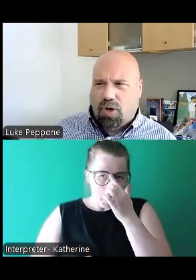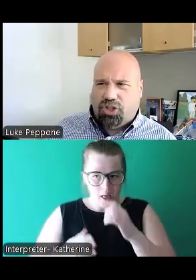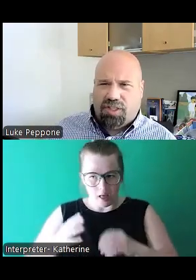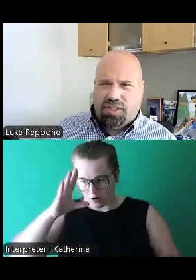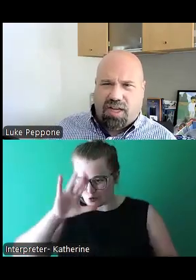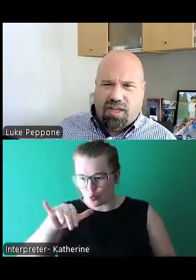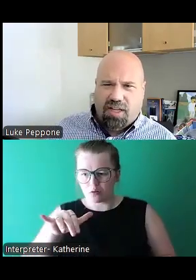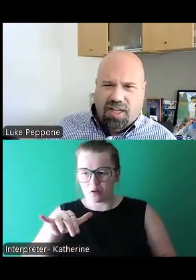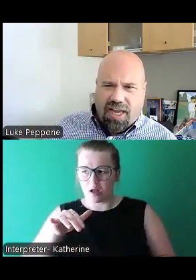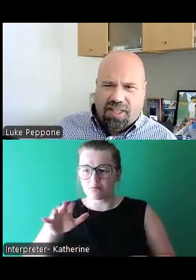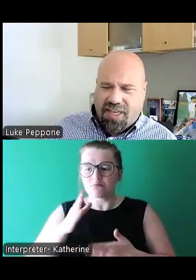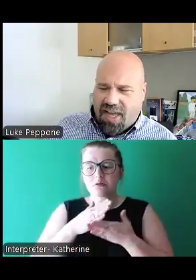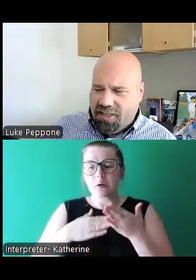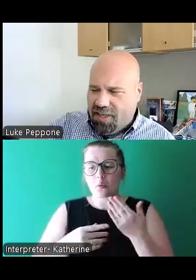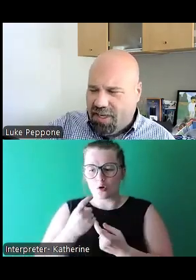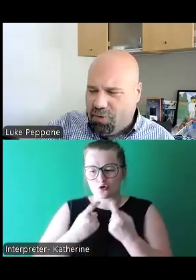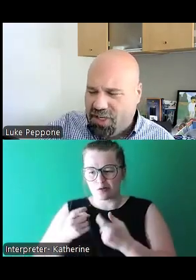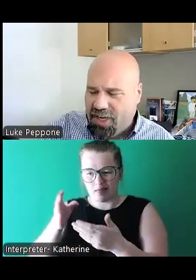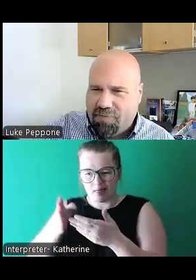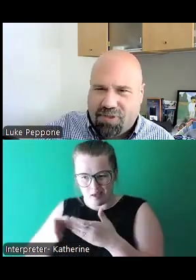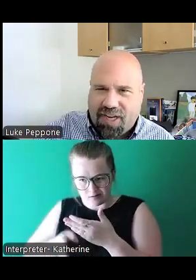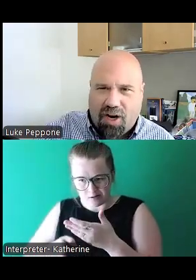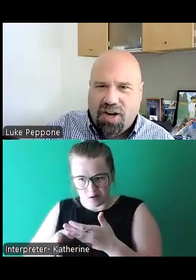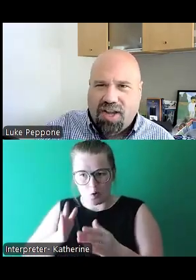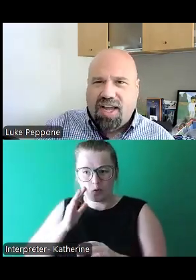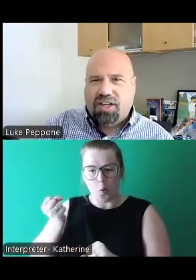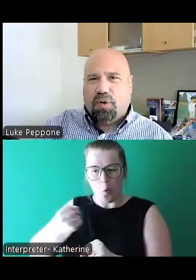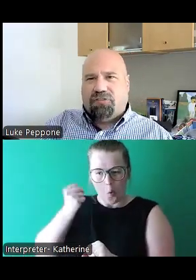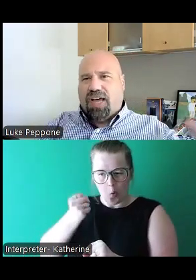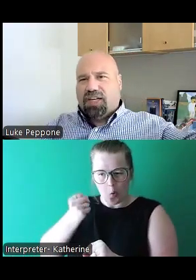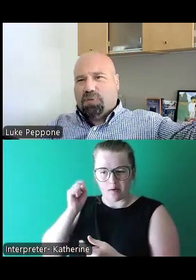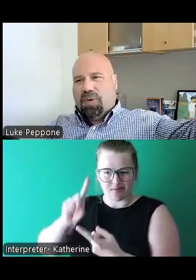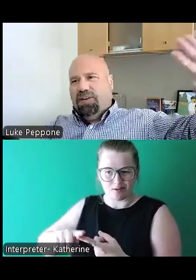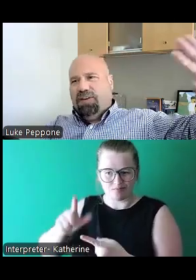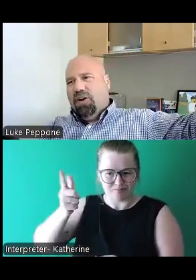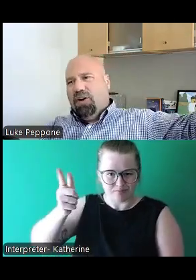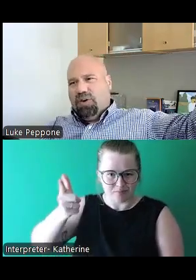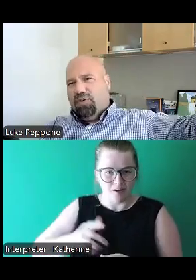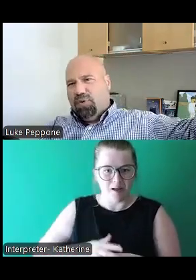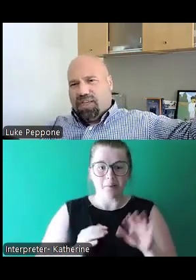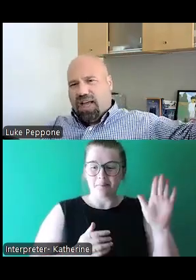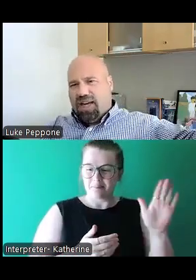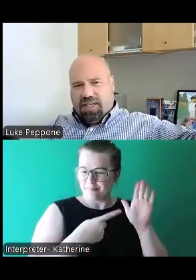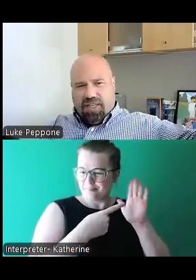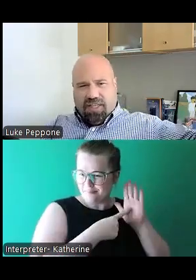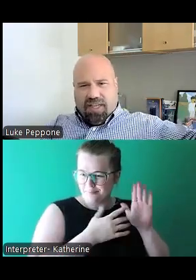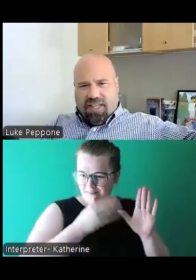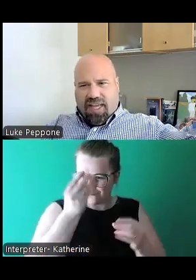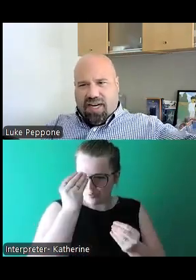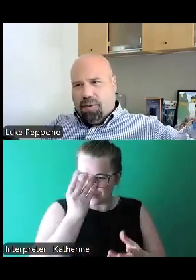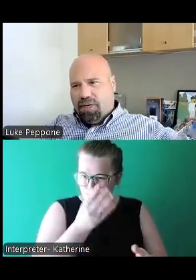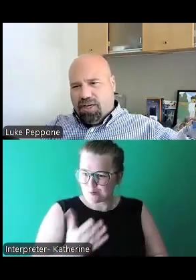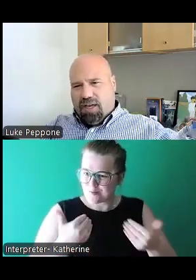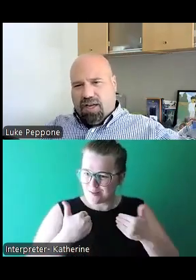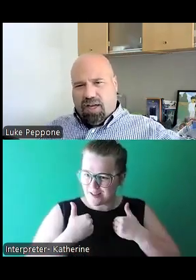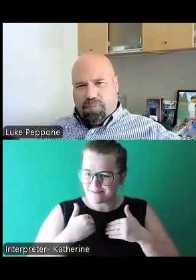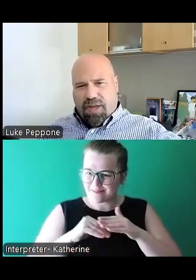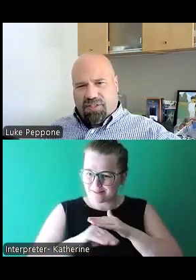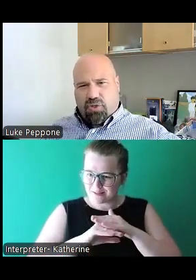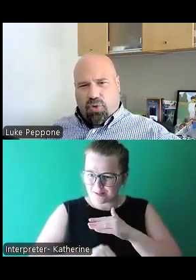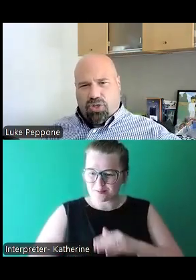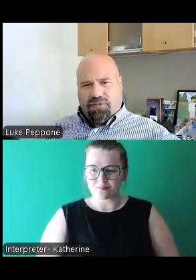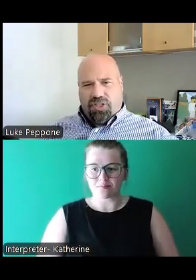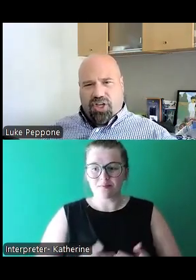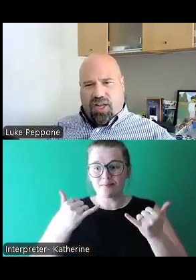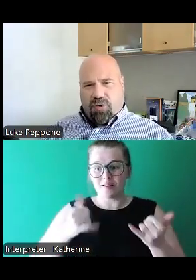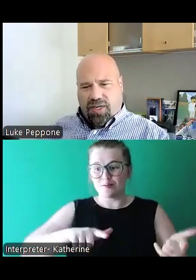some questions at the end, and we'll save them up there. I just want to flash my info so everyone's got it, and then I'm going to pass